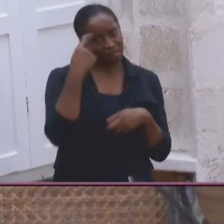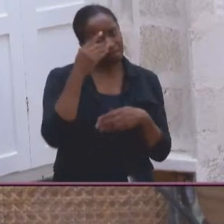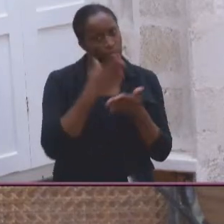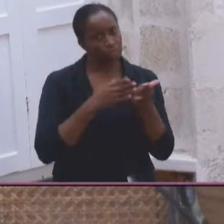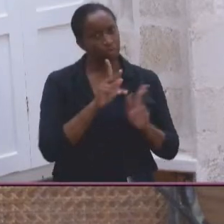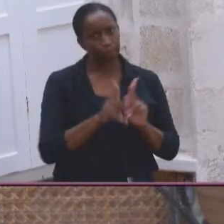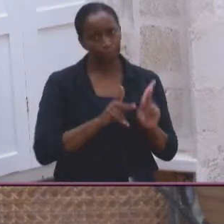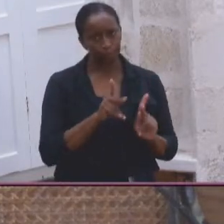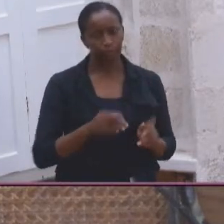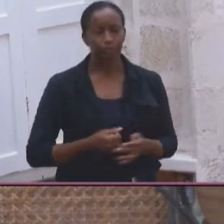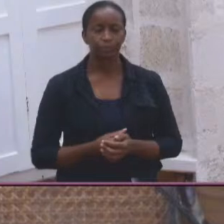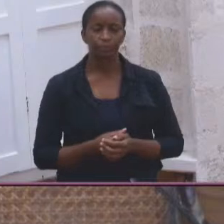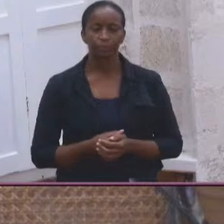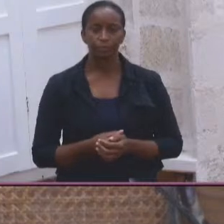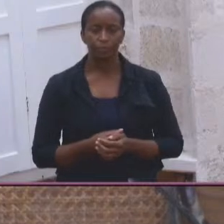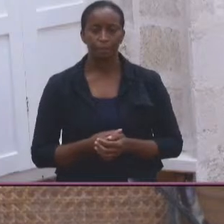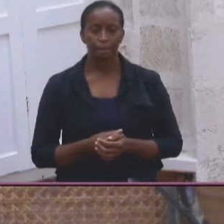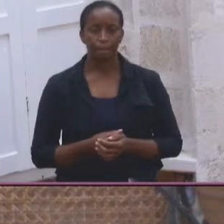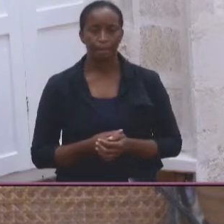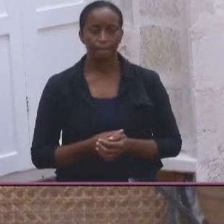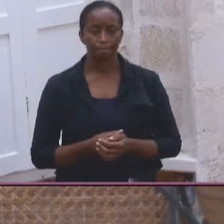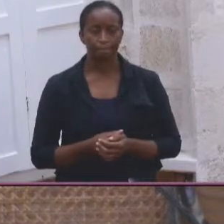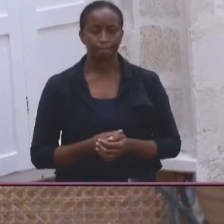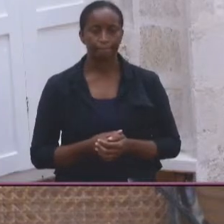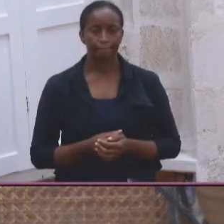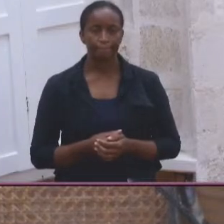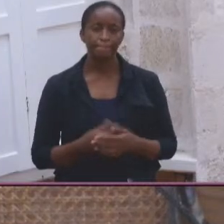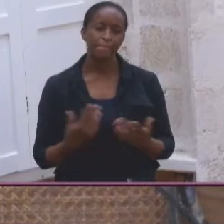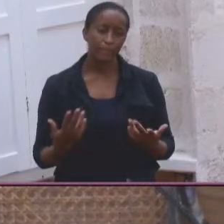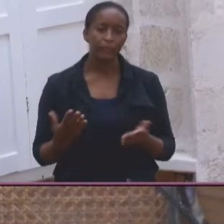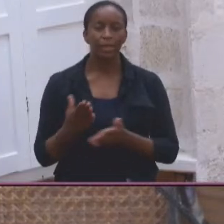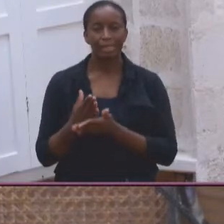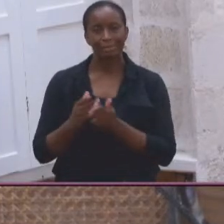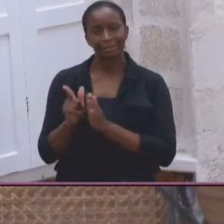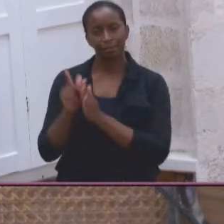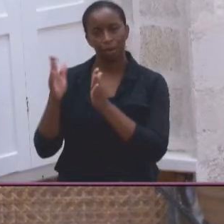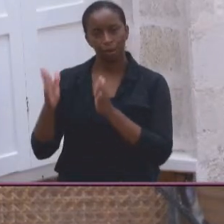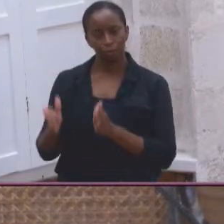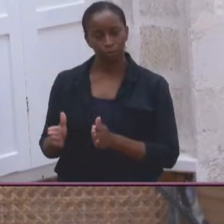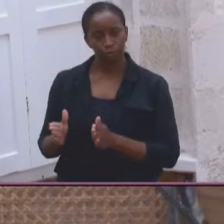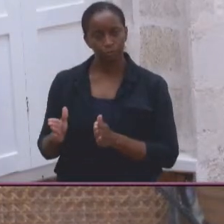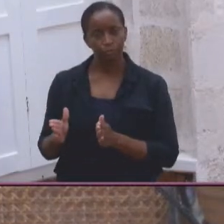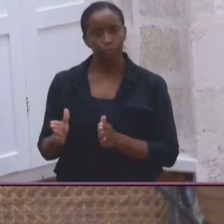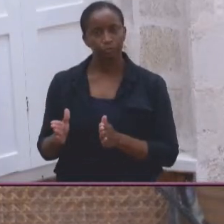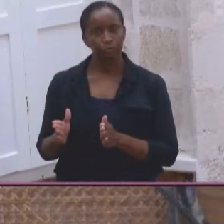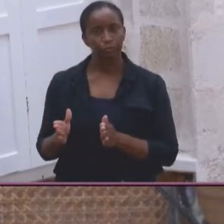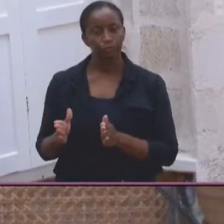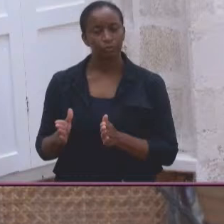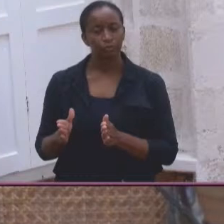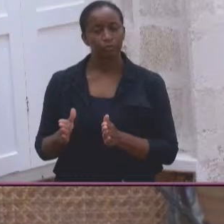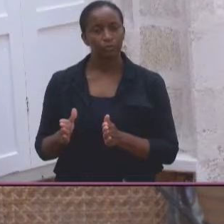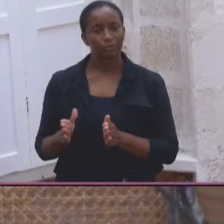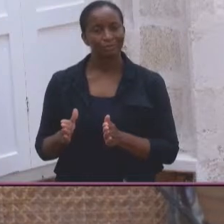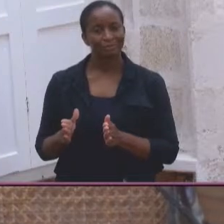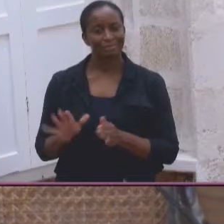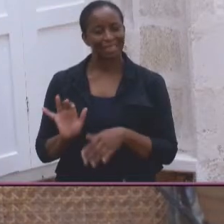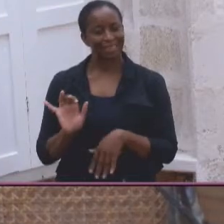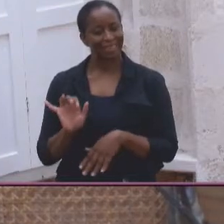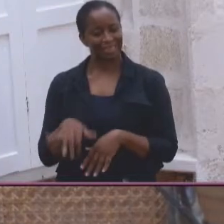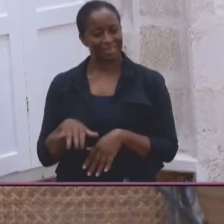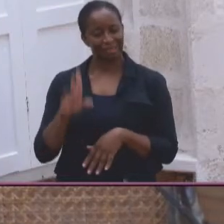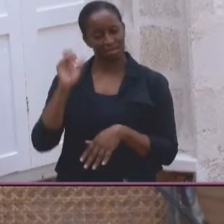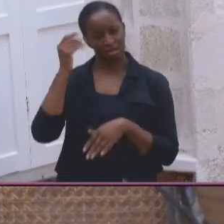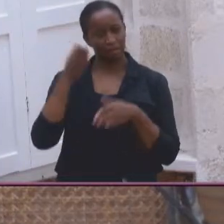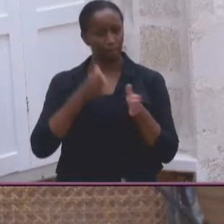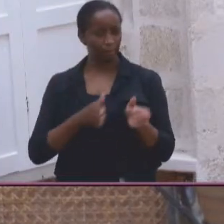persons, lawyers, who would have had some objections to the penalty being placed on the land tax